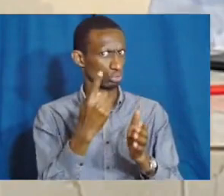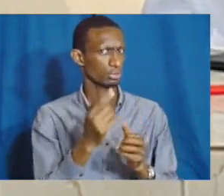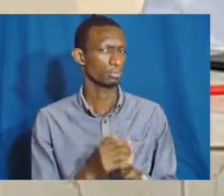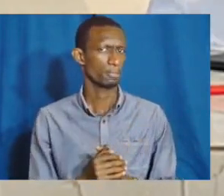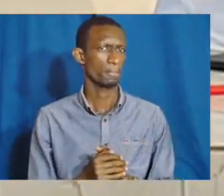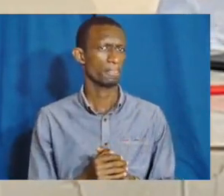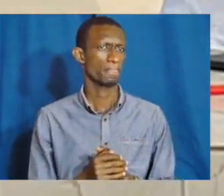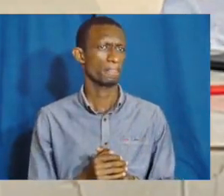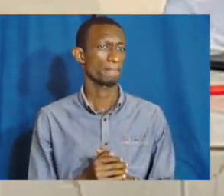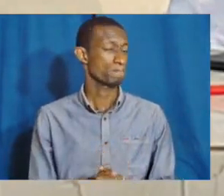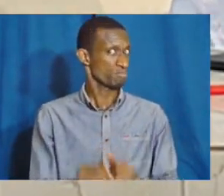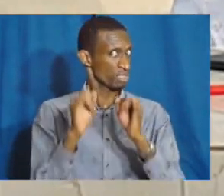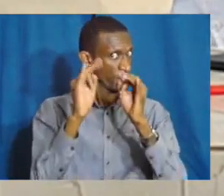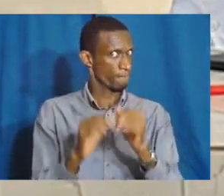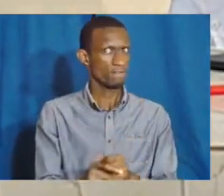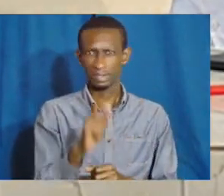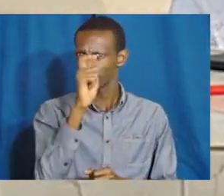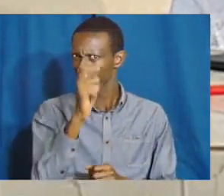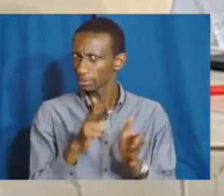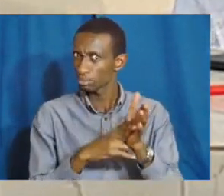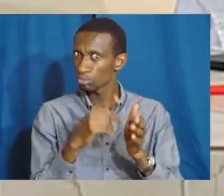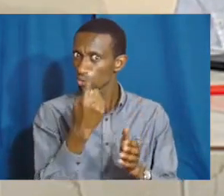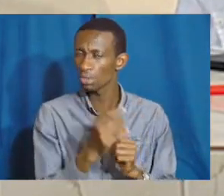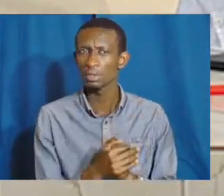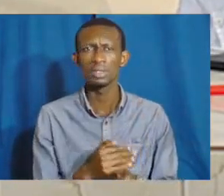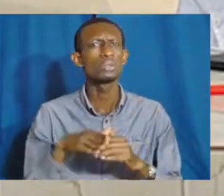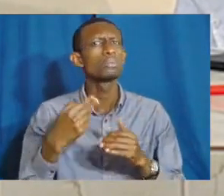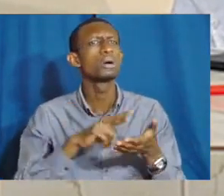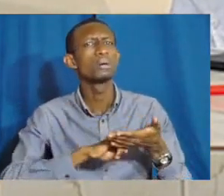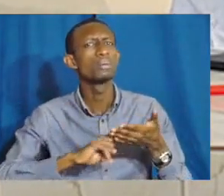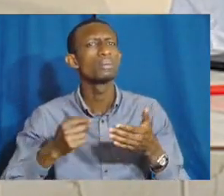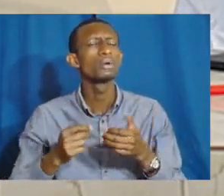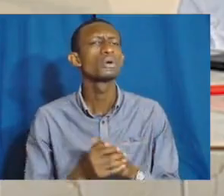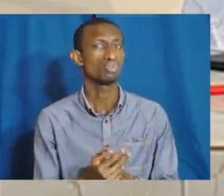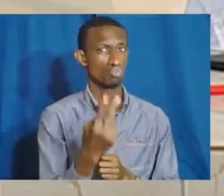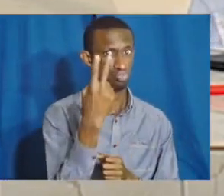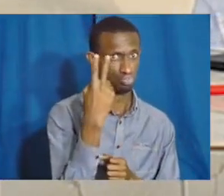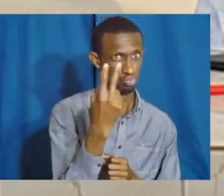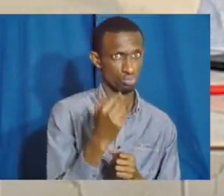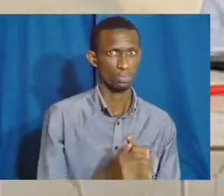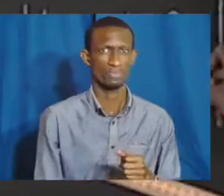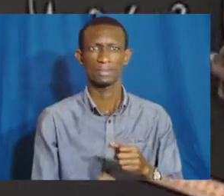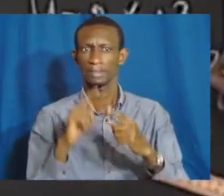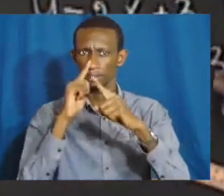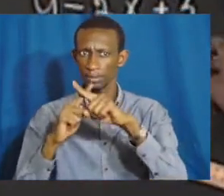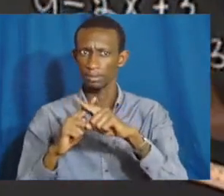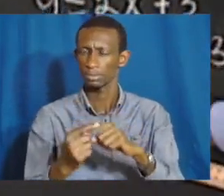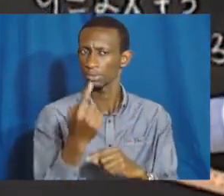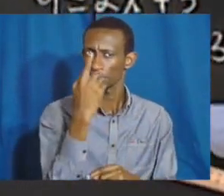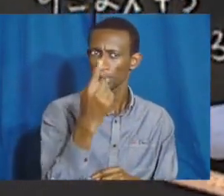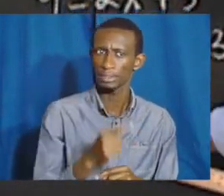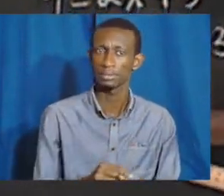If x is equal to 1, it will be 2 times 1 plus